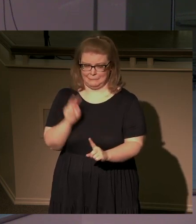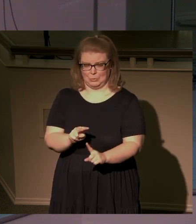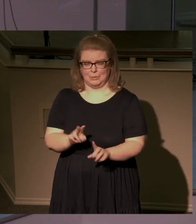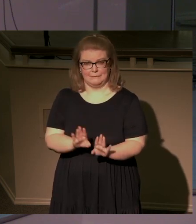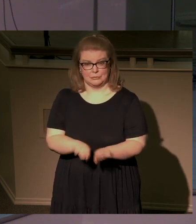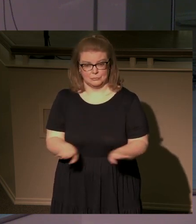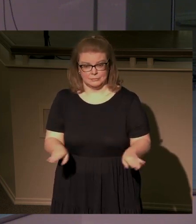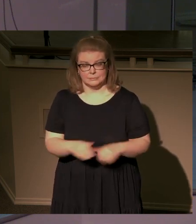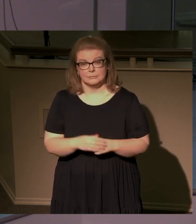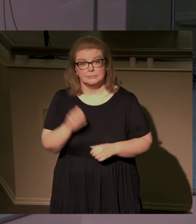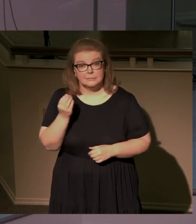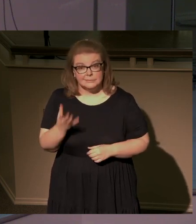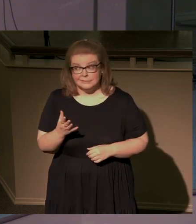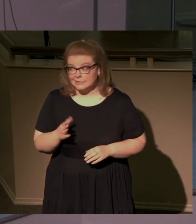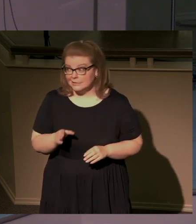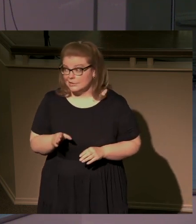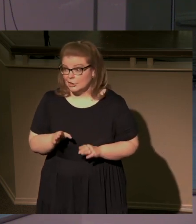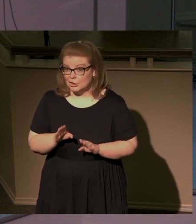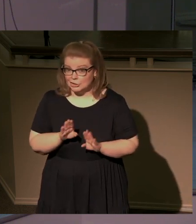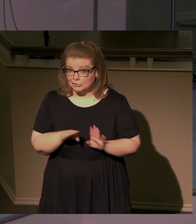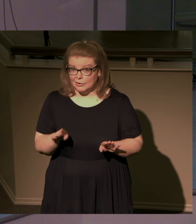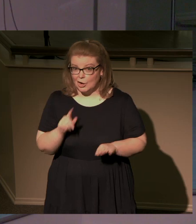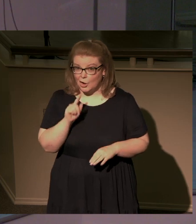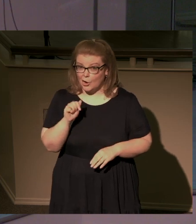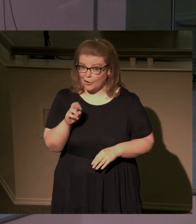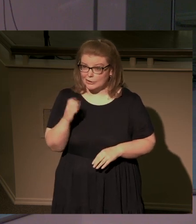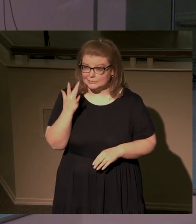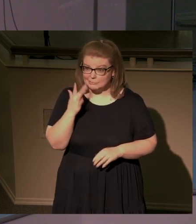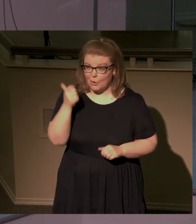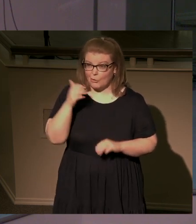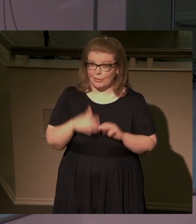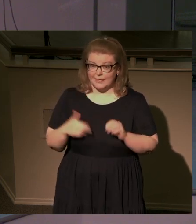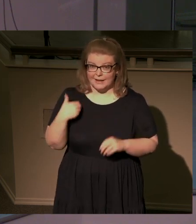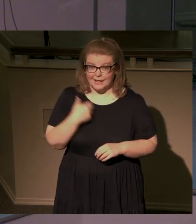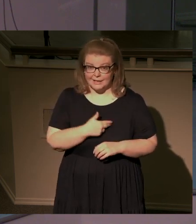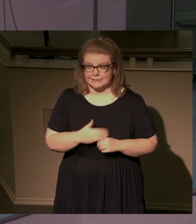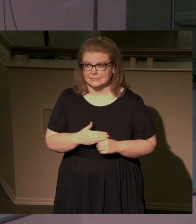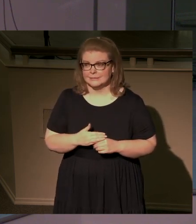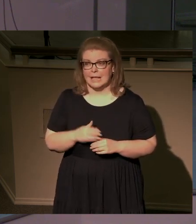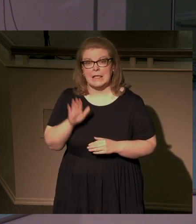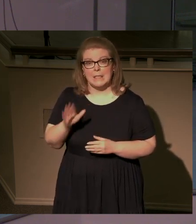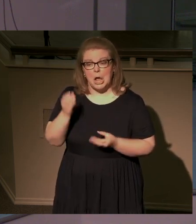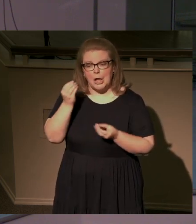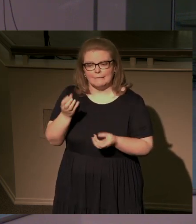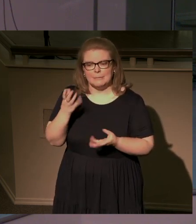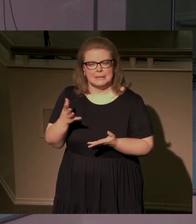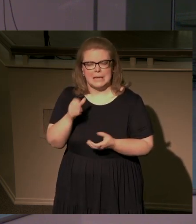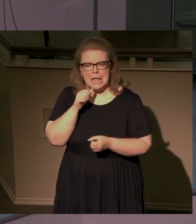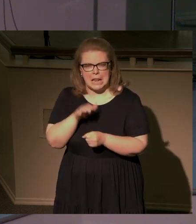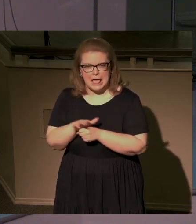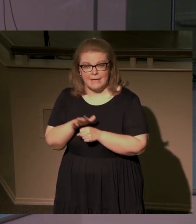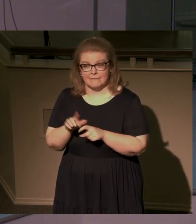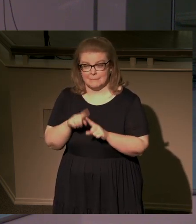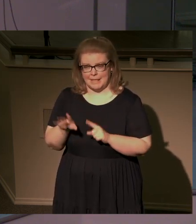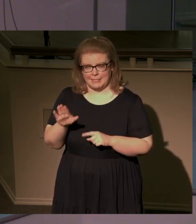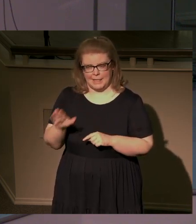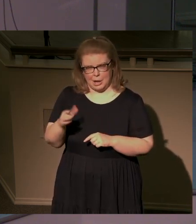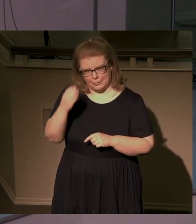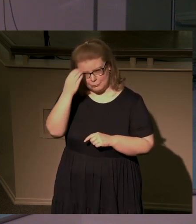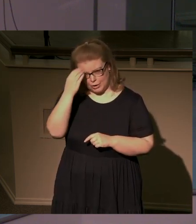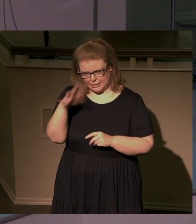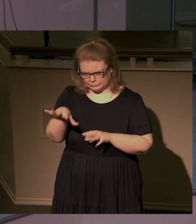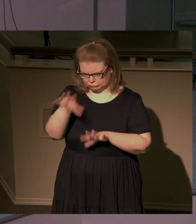By the way, children are smarter than us. They don't have as much information as us, but their little brains grab and